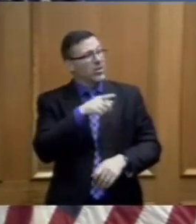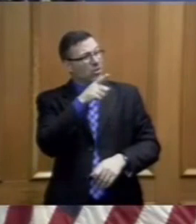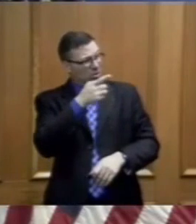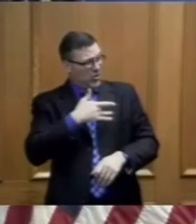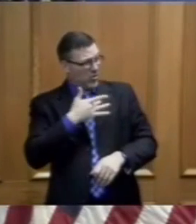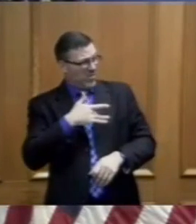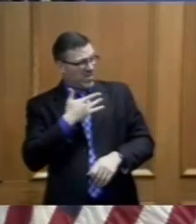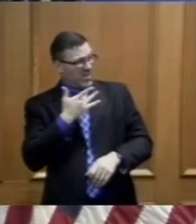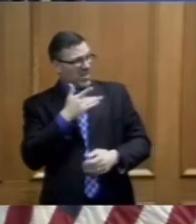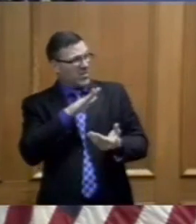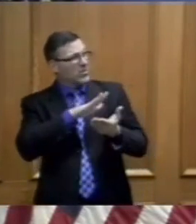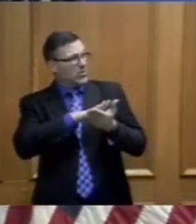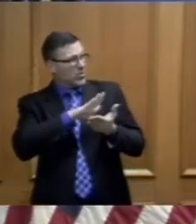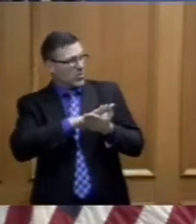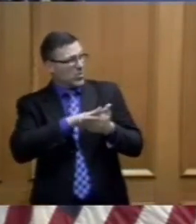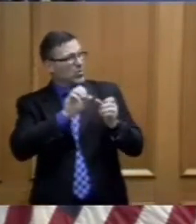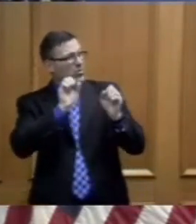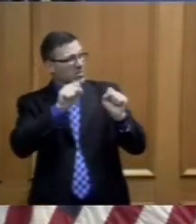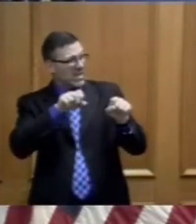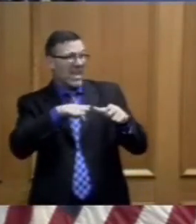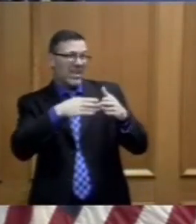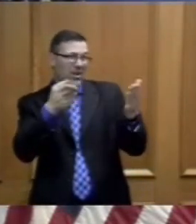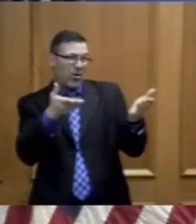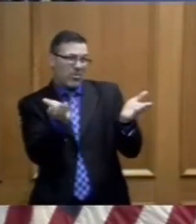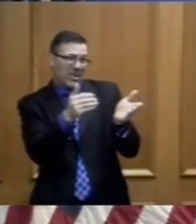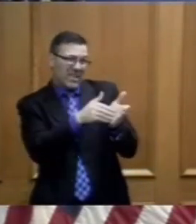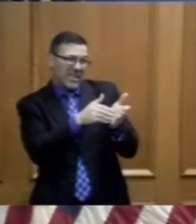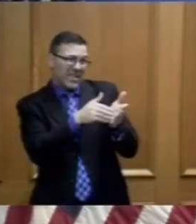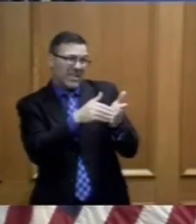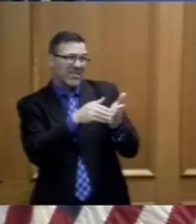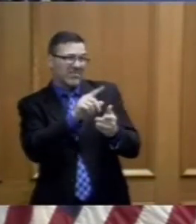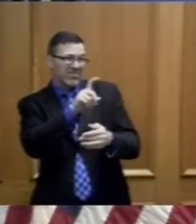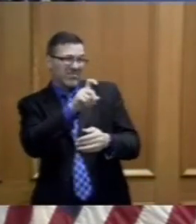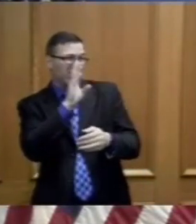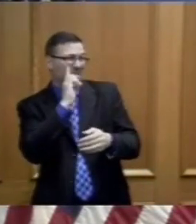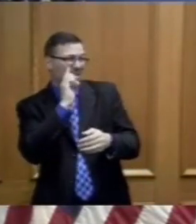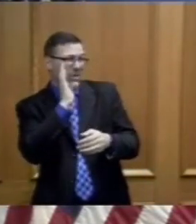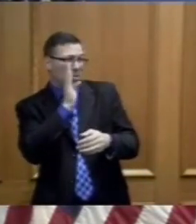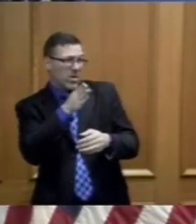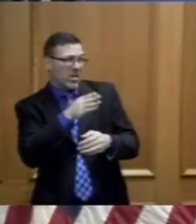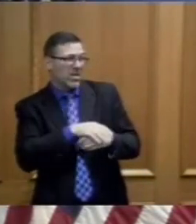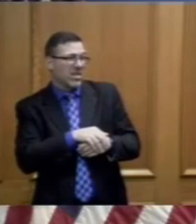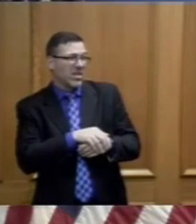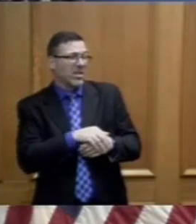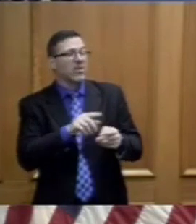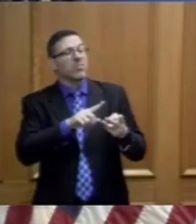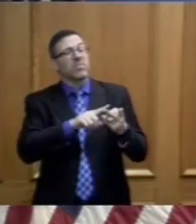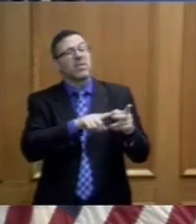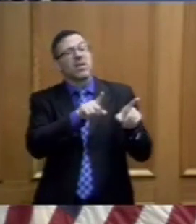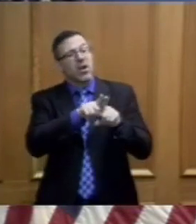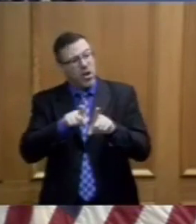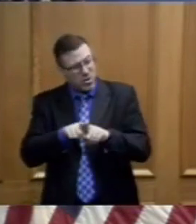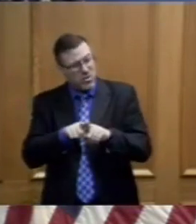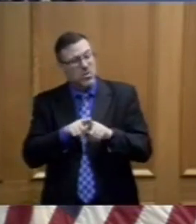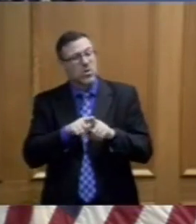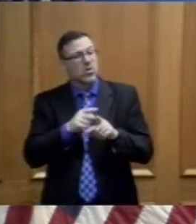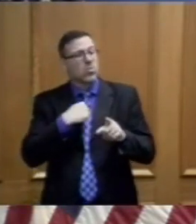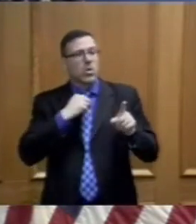schools can really be opened again by the end of the school year? And there have also been some concerns